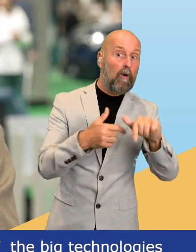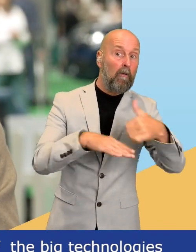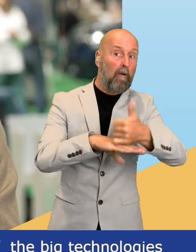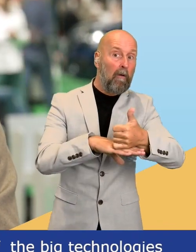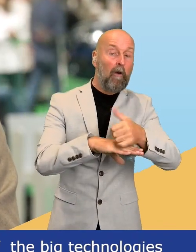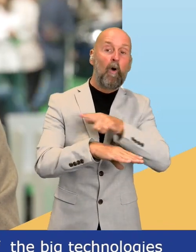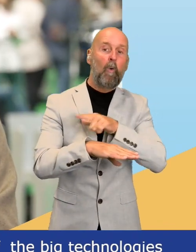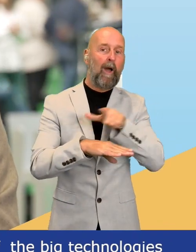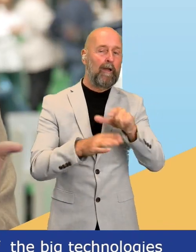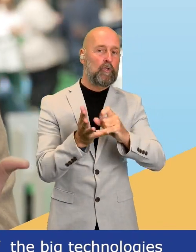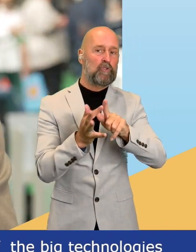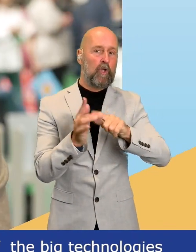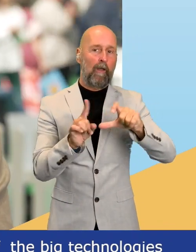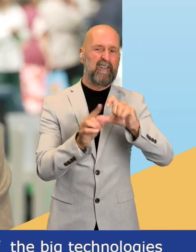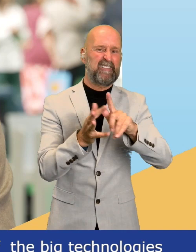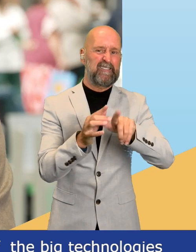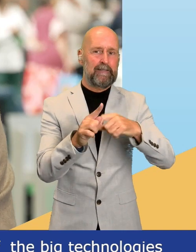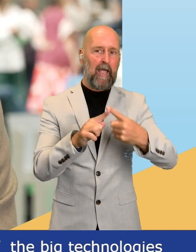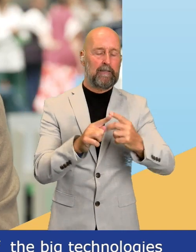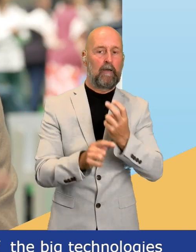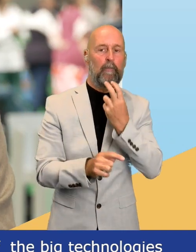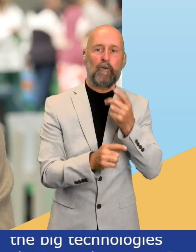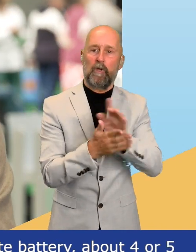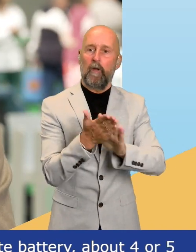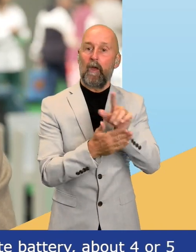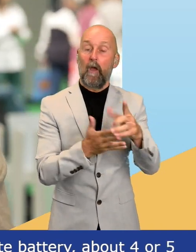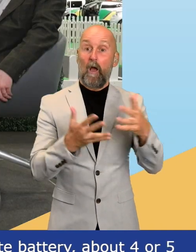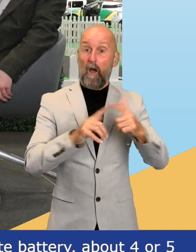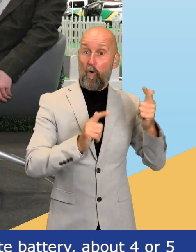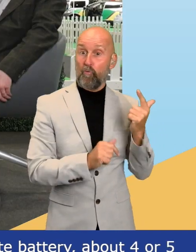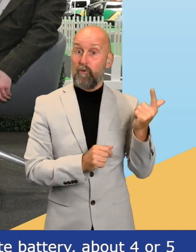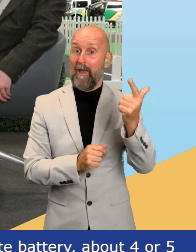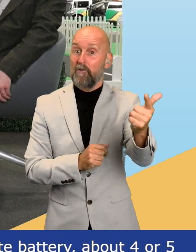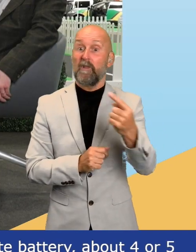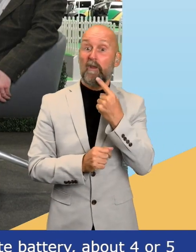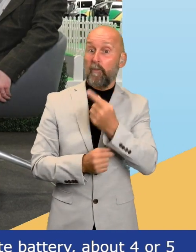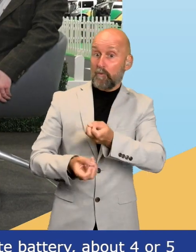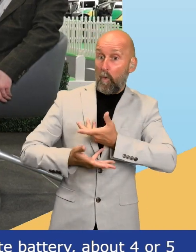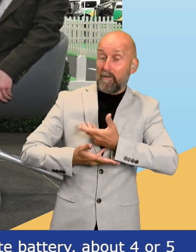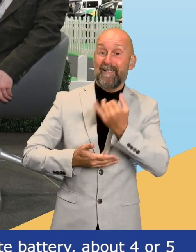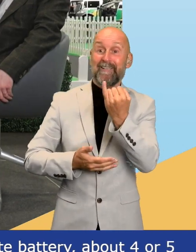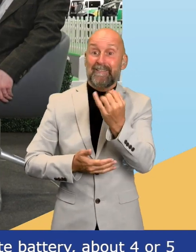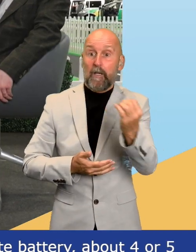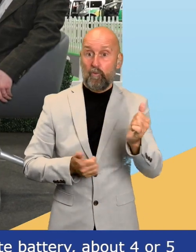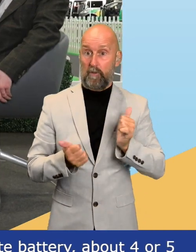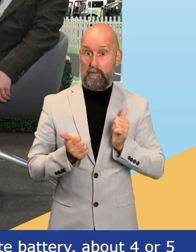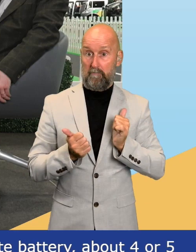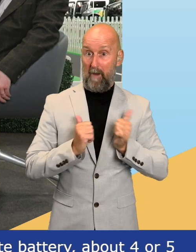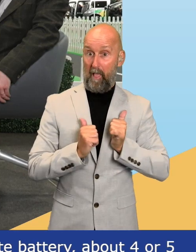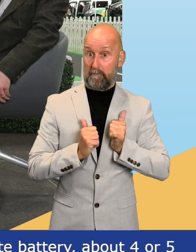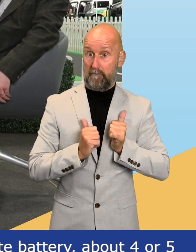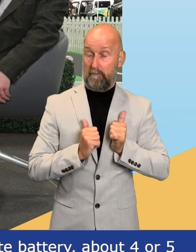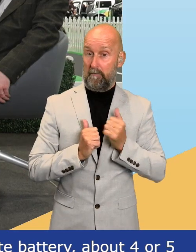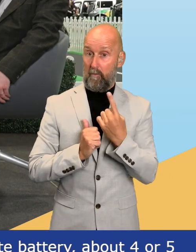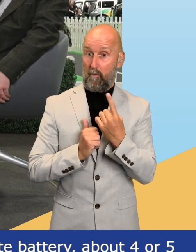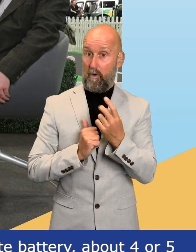batteries are another big one. And the implications of that are much bigger range. They're quoting 600 miles for their prototype and